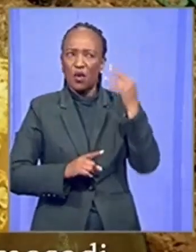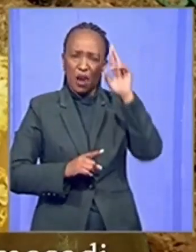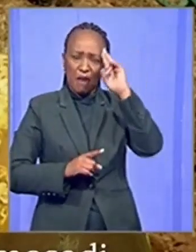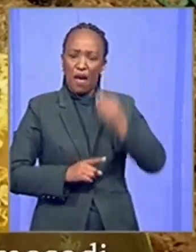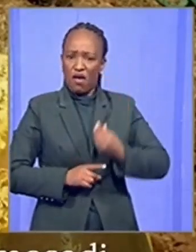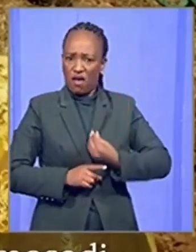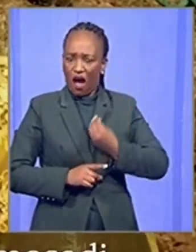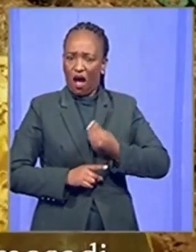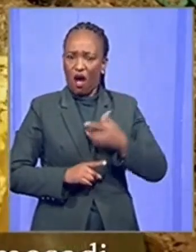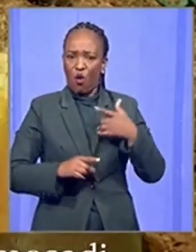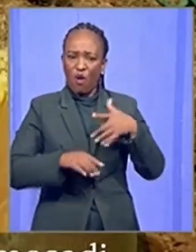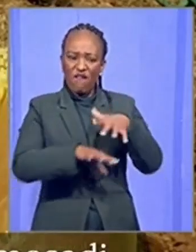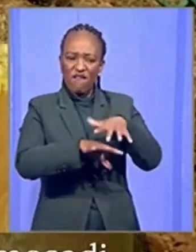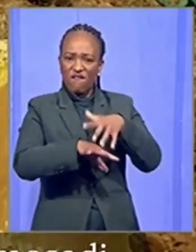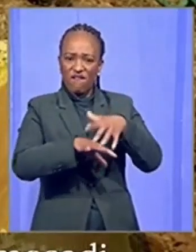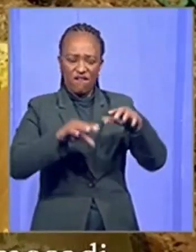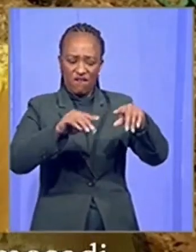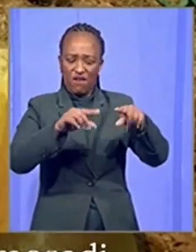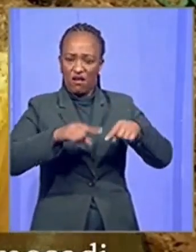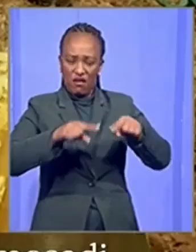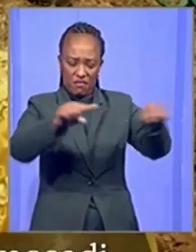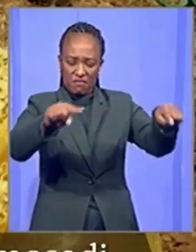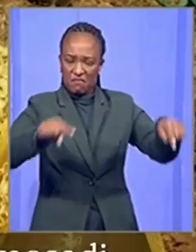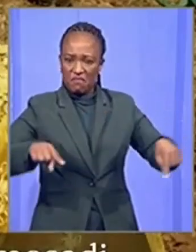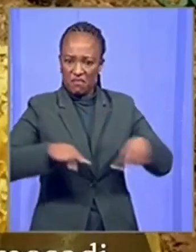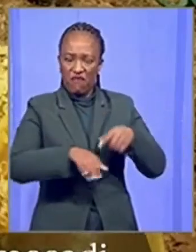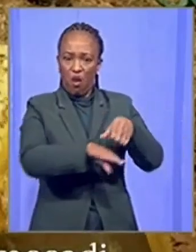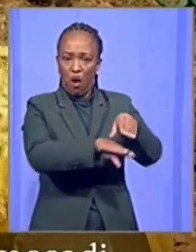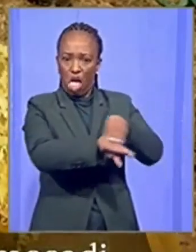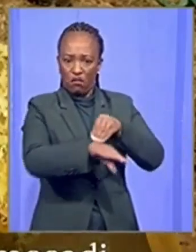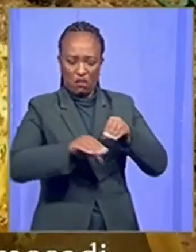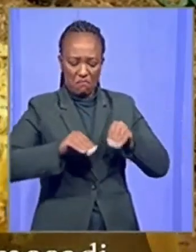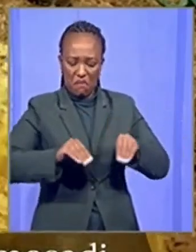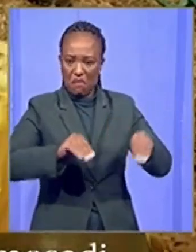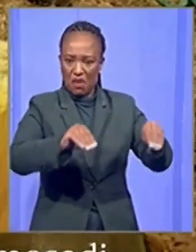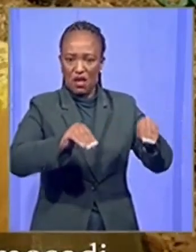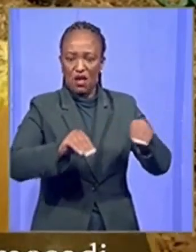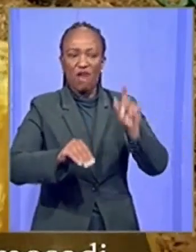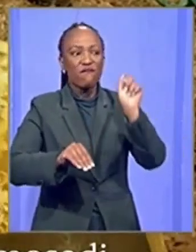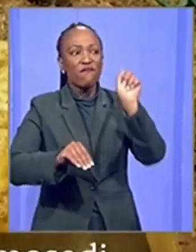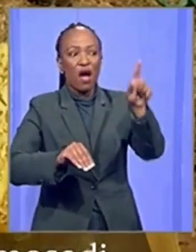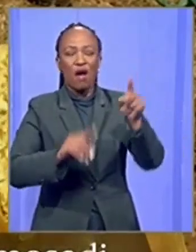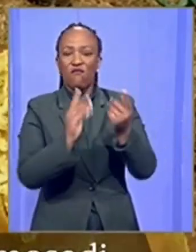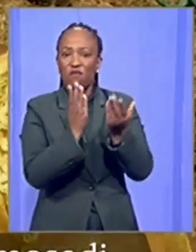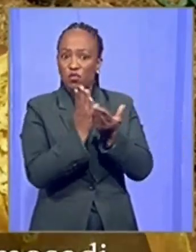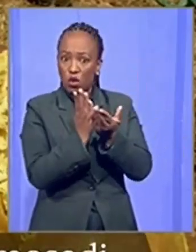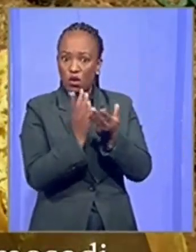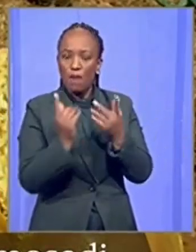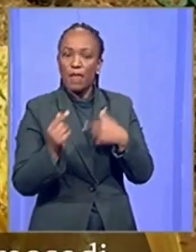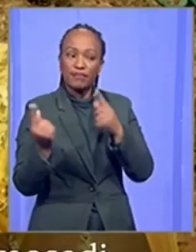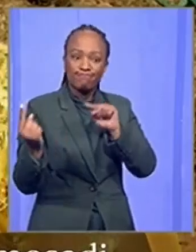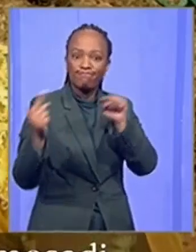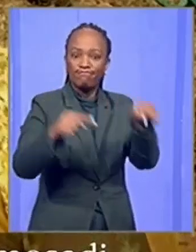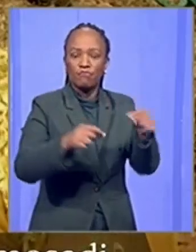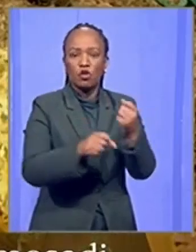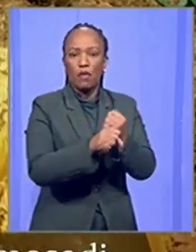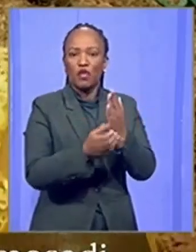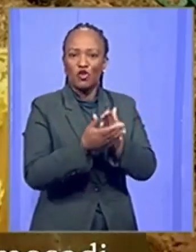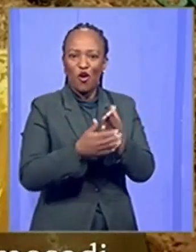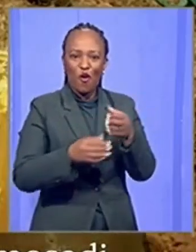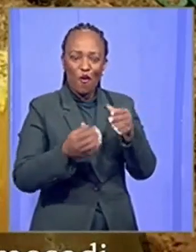school. You know, she was staying far from the school, but she will make sure that she have to water her line. Can you see? Then we grew